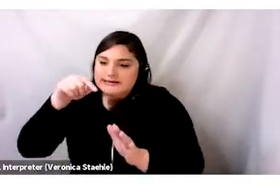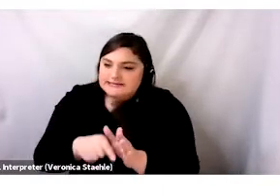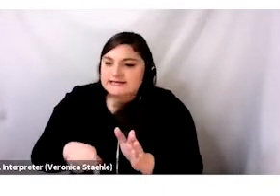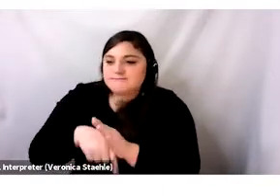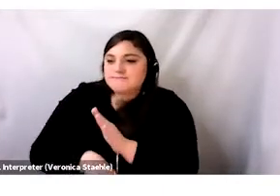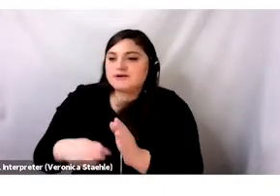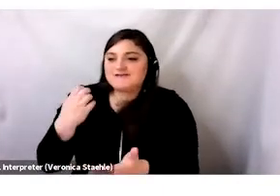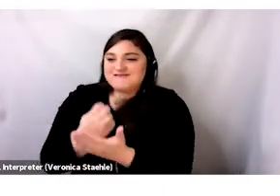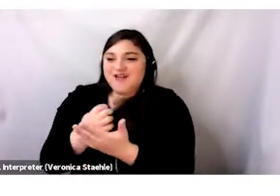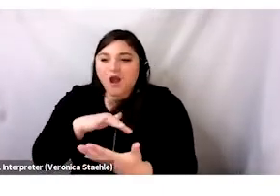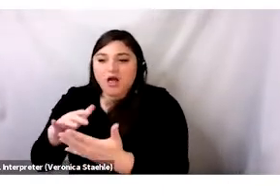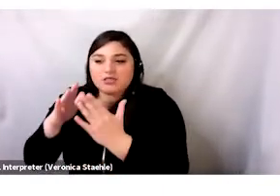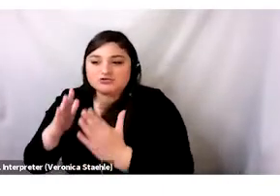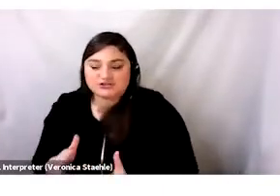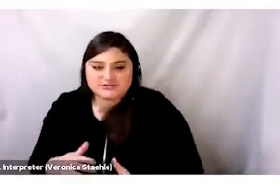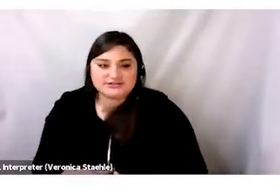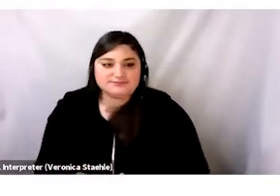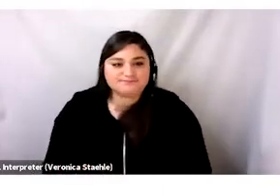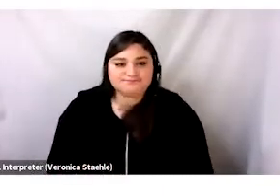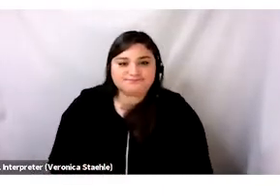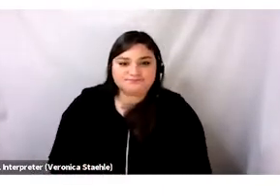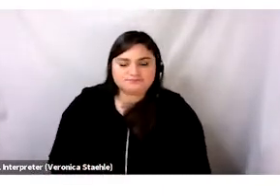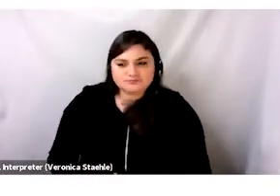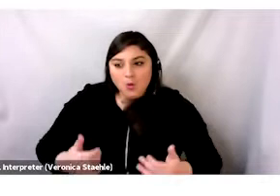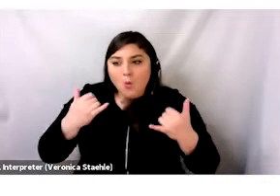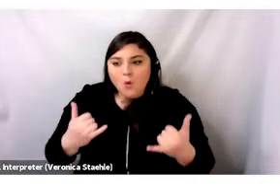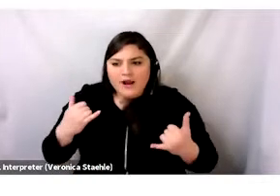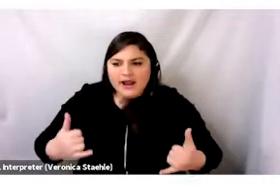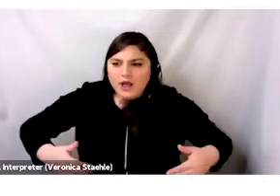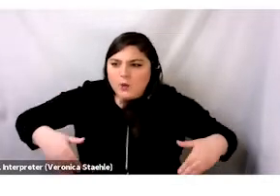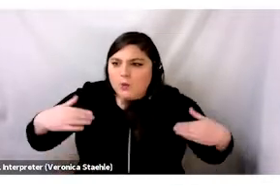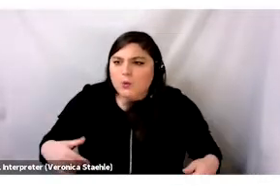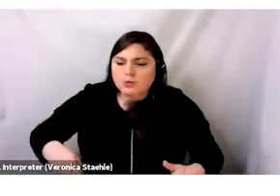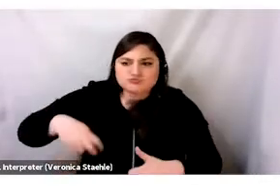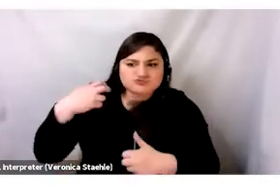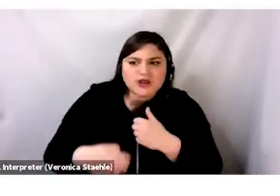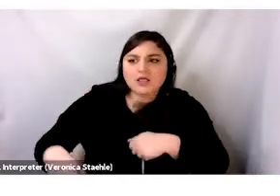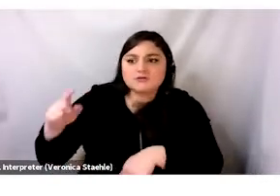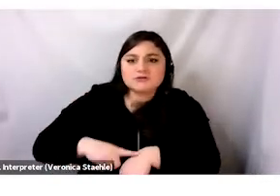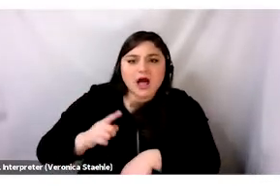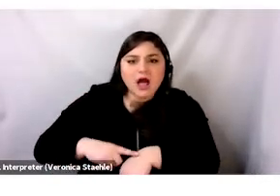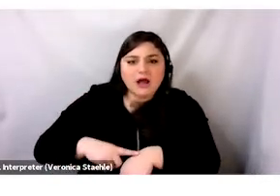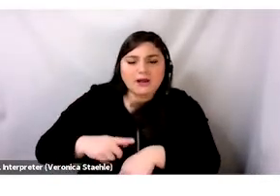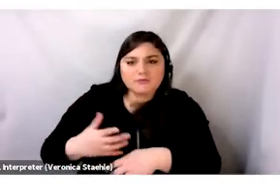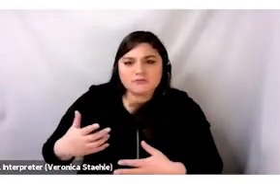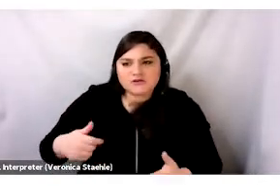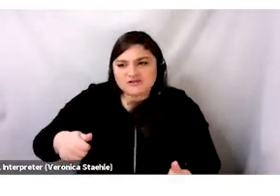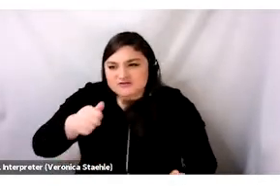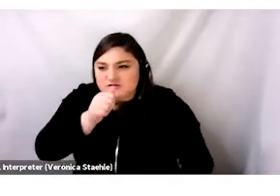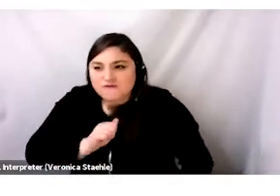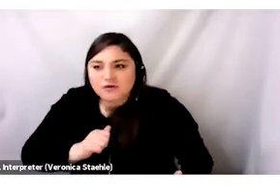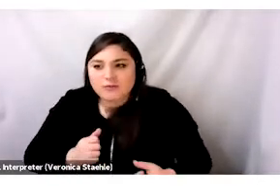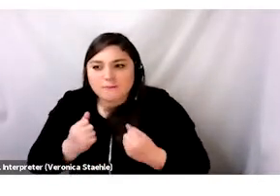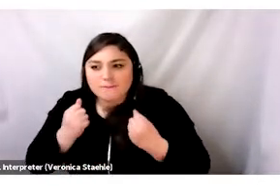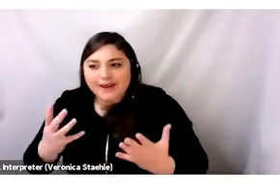This is a difficult time filled with suffering and uncertainty. Like living cells in a larger